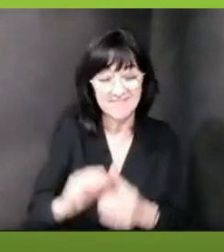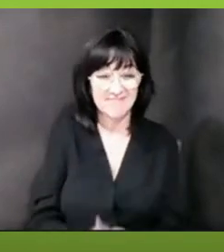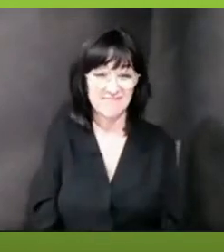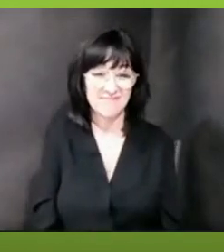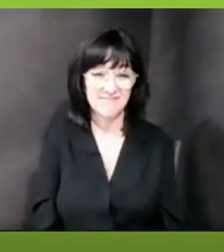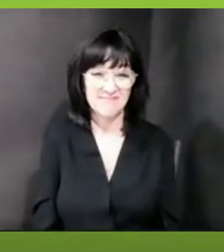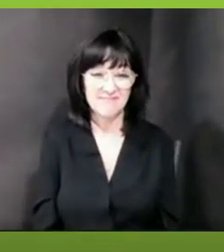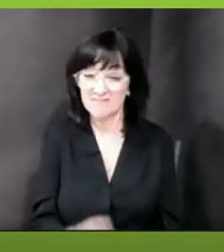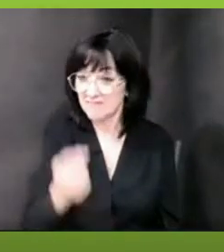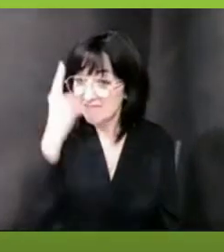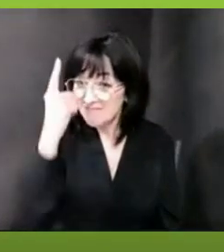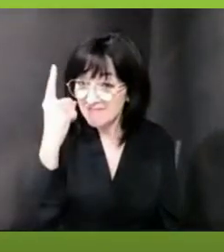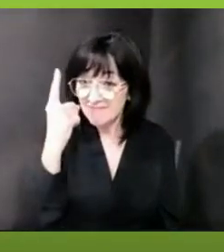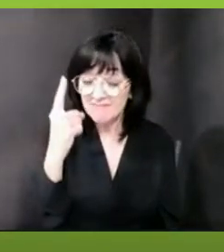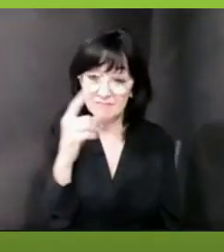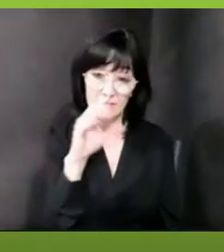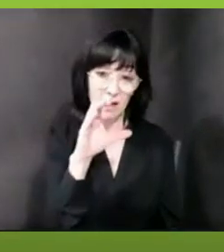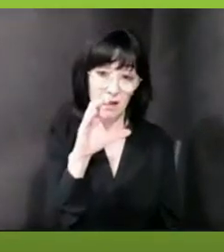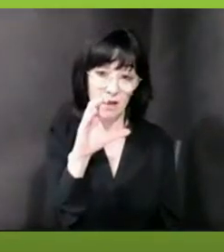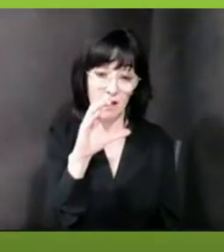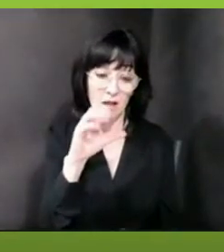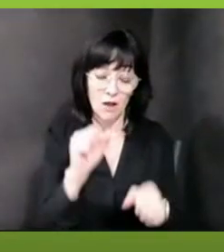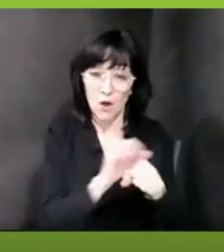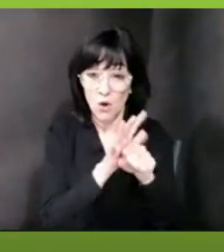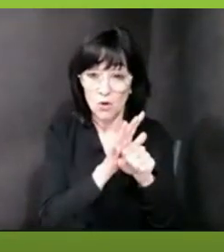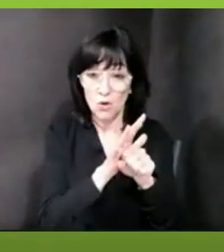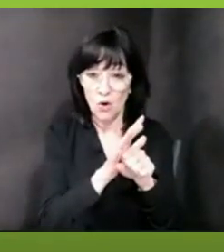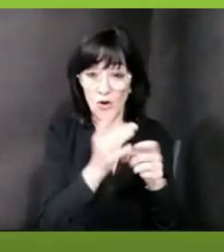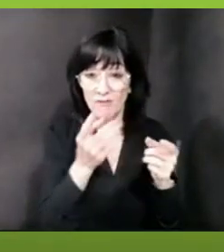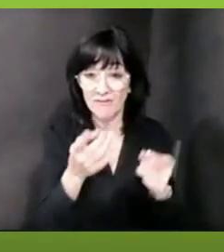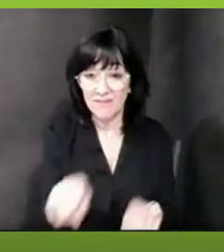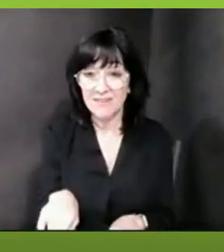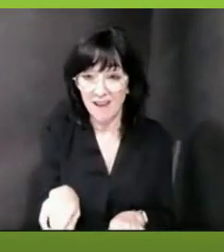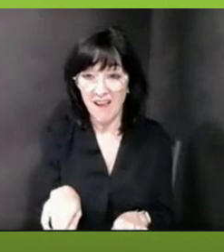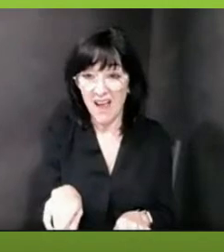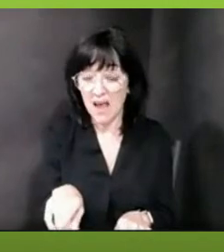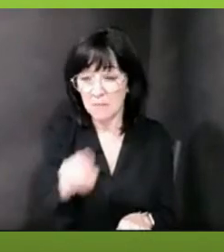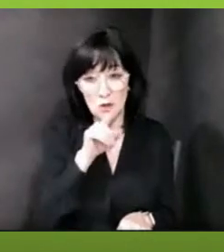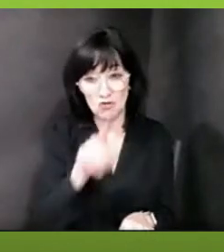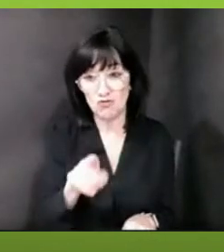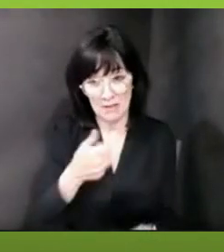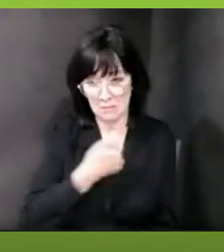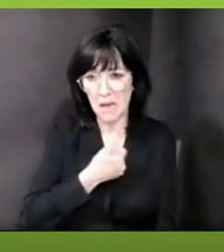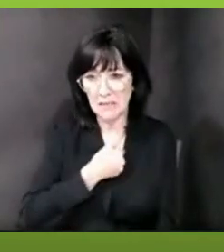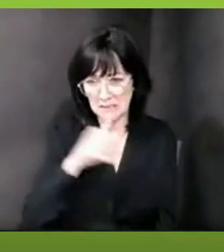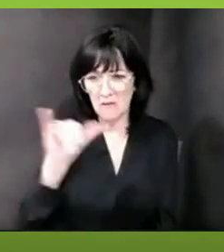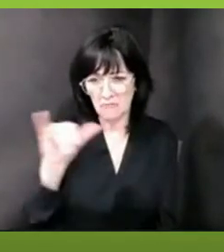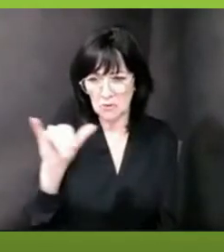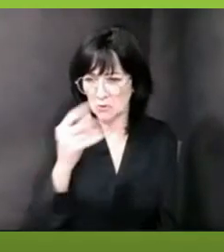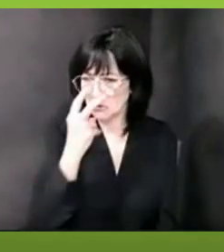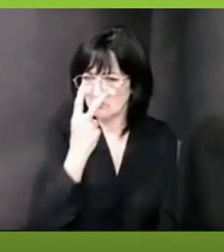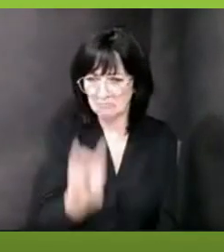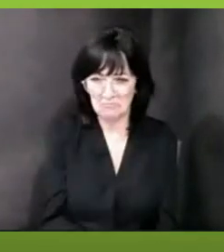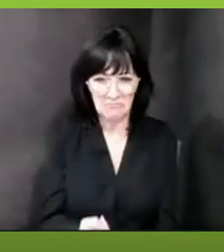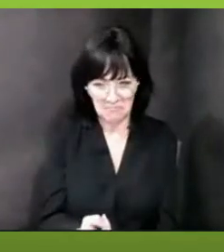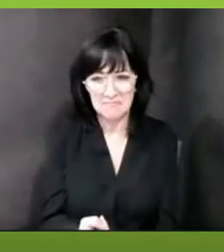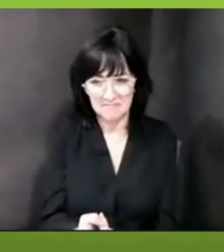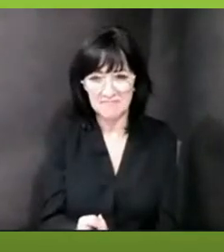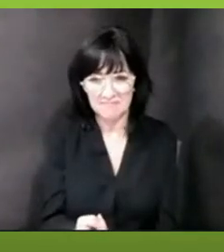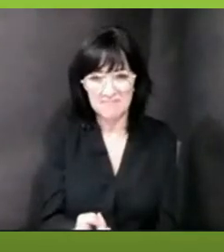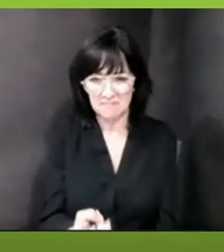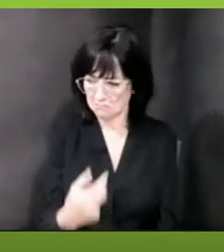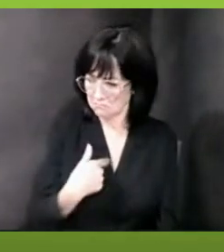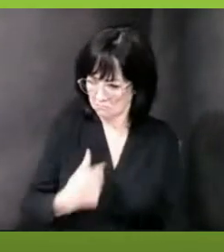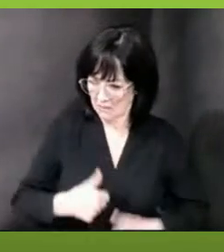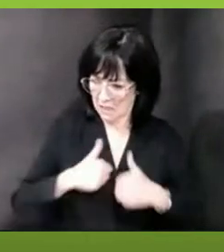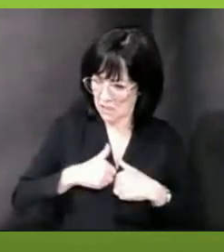denial myself. I live in the United States of America. It's not going to happen, right? And I remember it